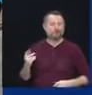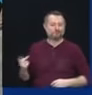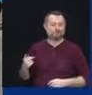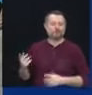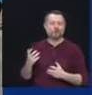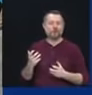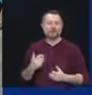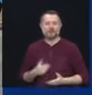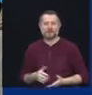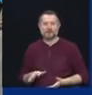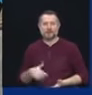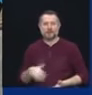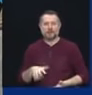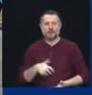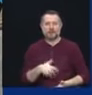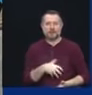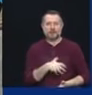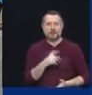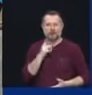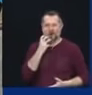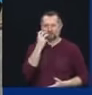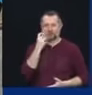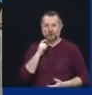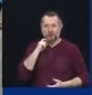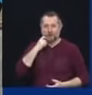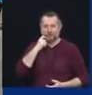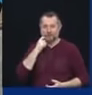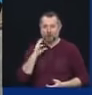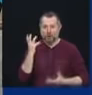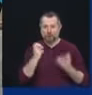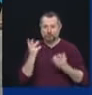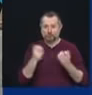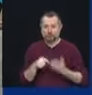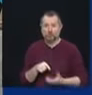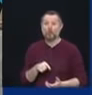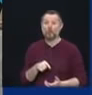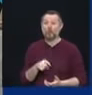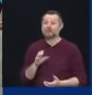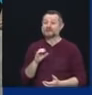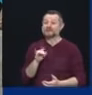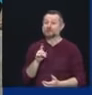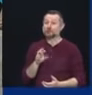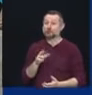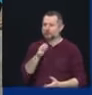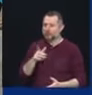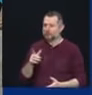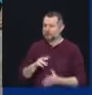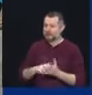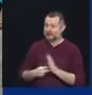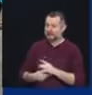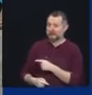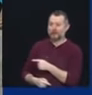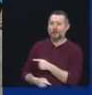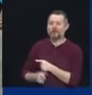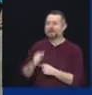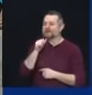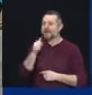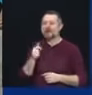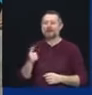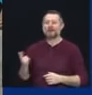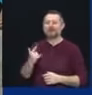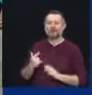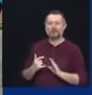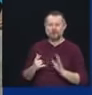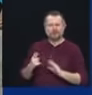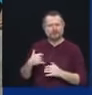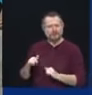Angry Orchard Cider. That's why she's here. Doesn't mean she doesn't love me, but that is not the motivation for this purpose.